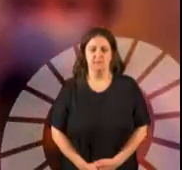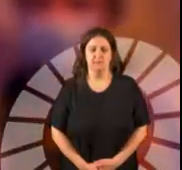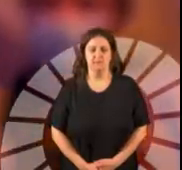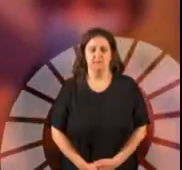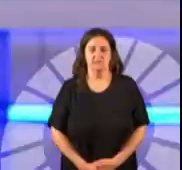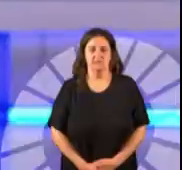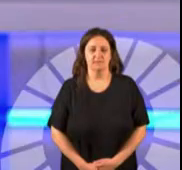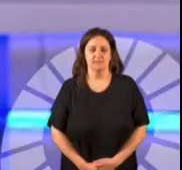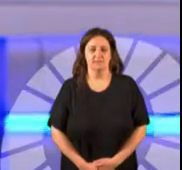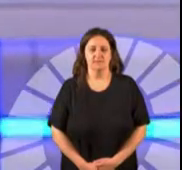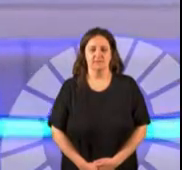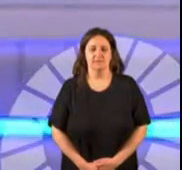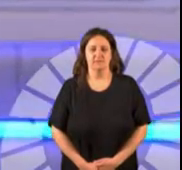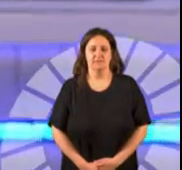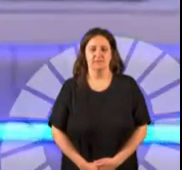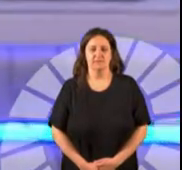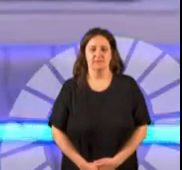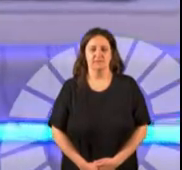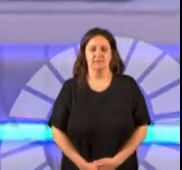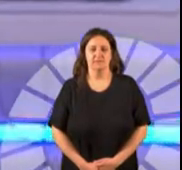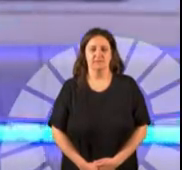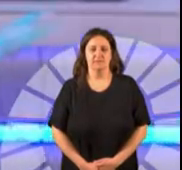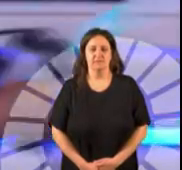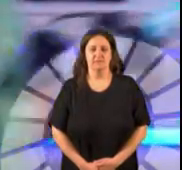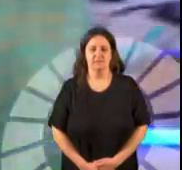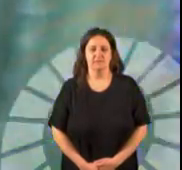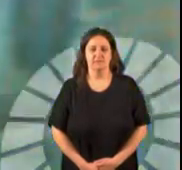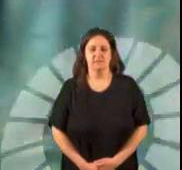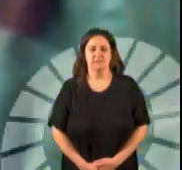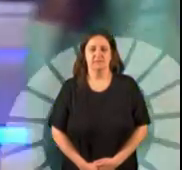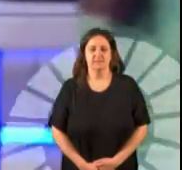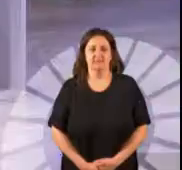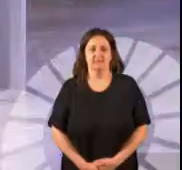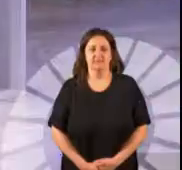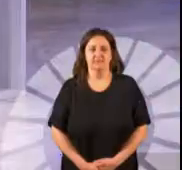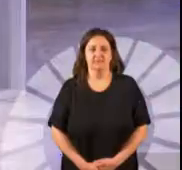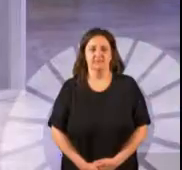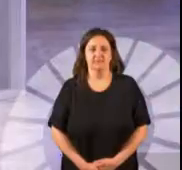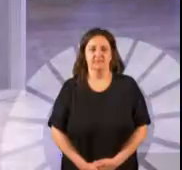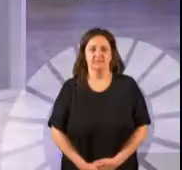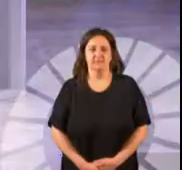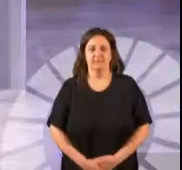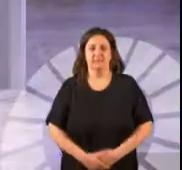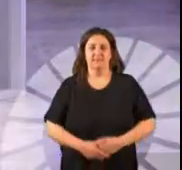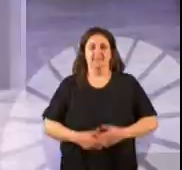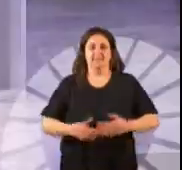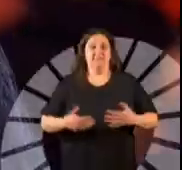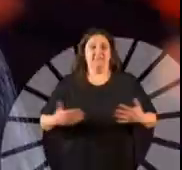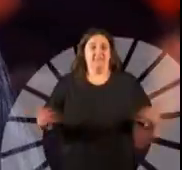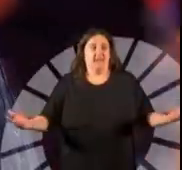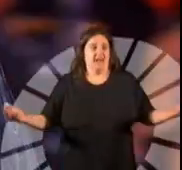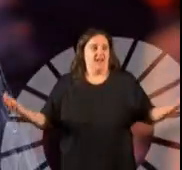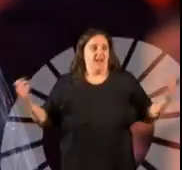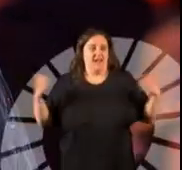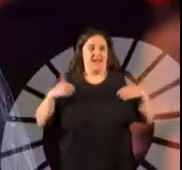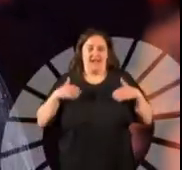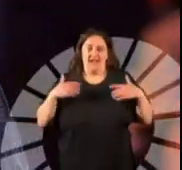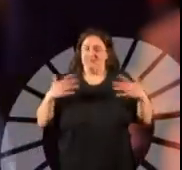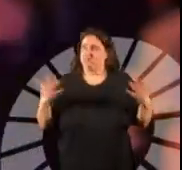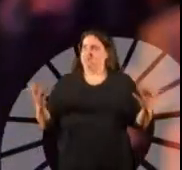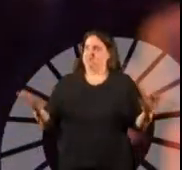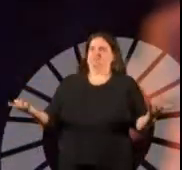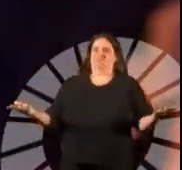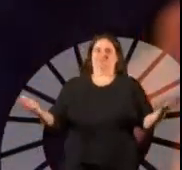I am so excited to be here with all of you, and particularly with